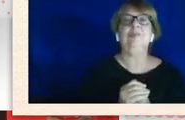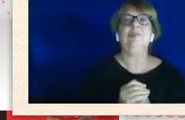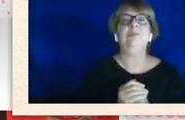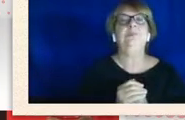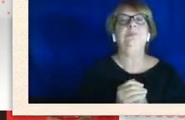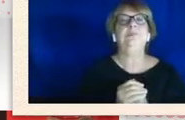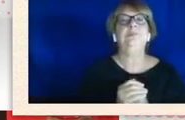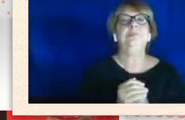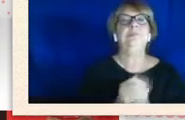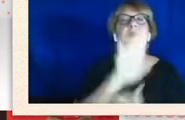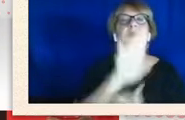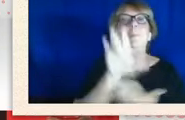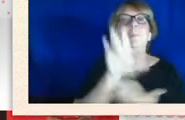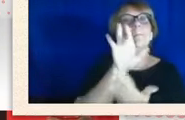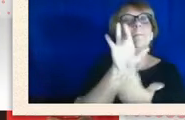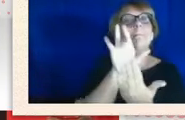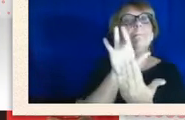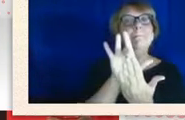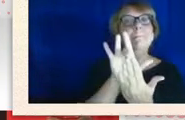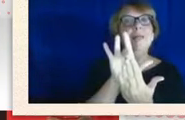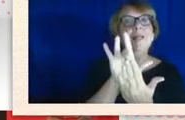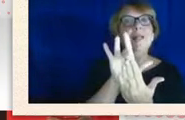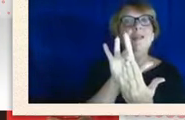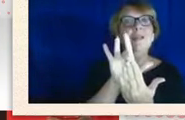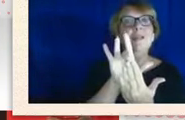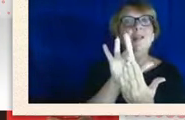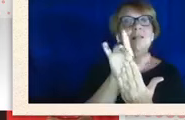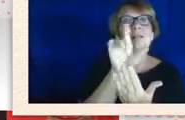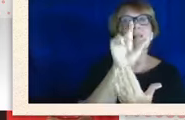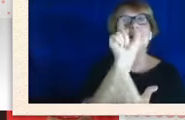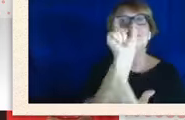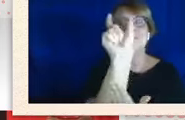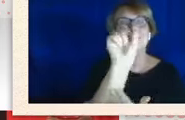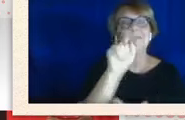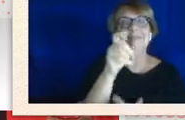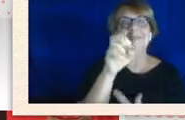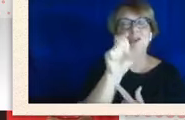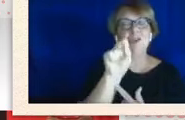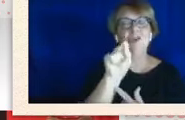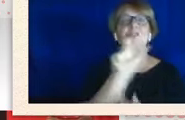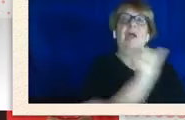middle, and then you have 3 pictures.